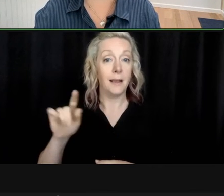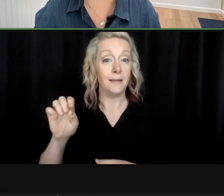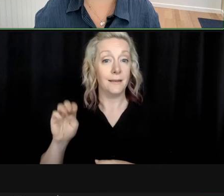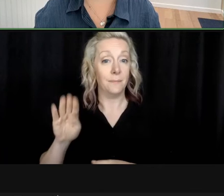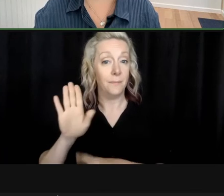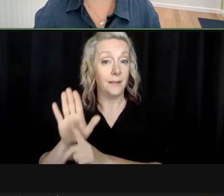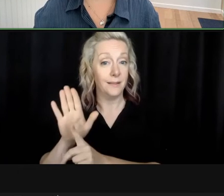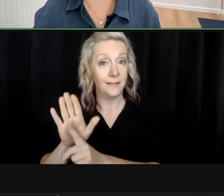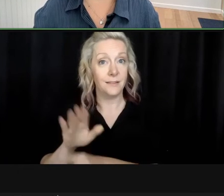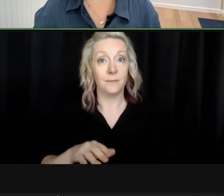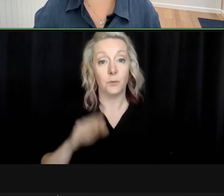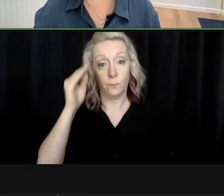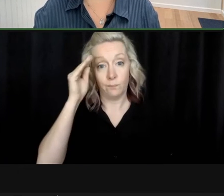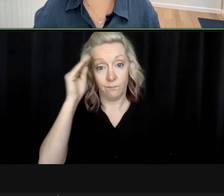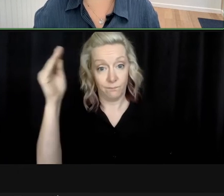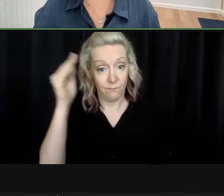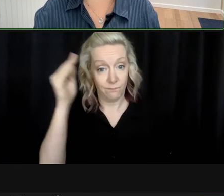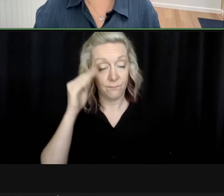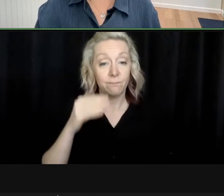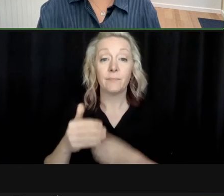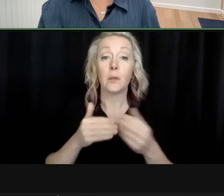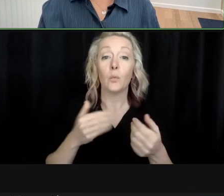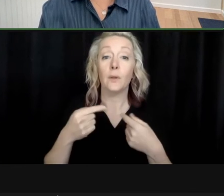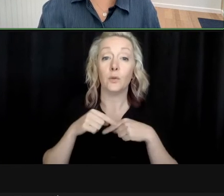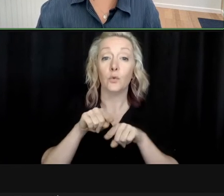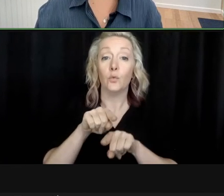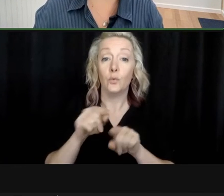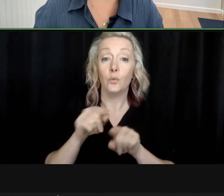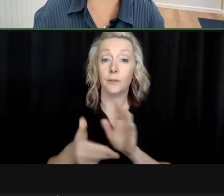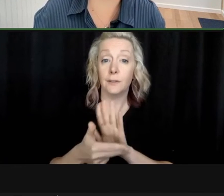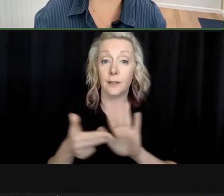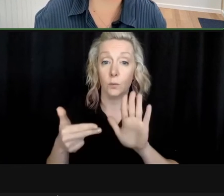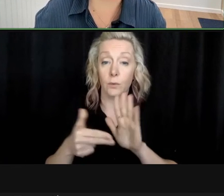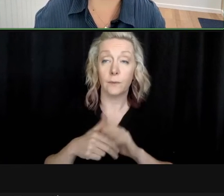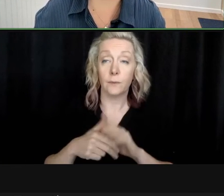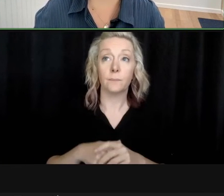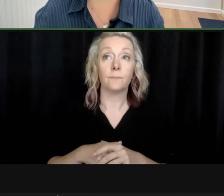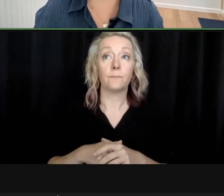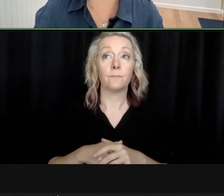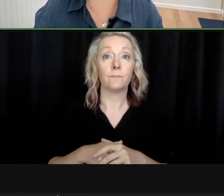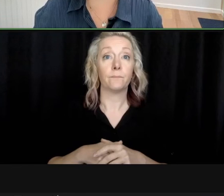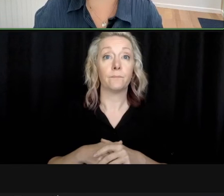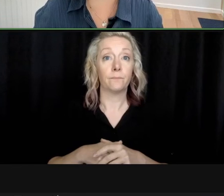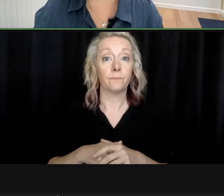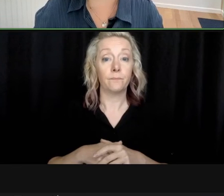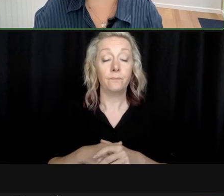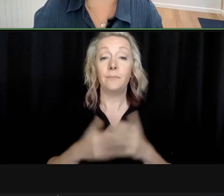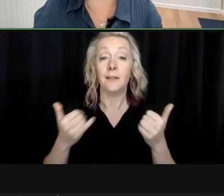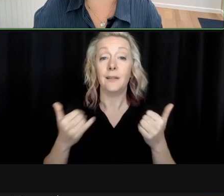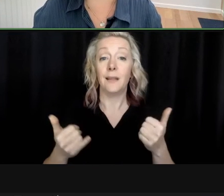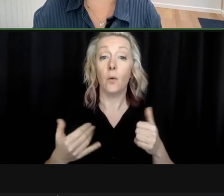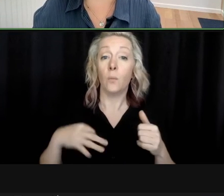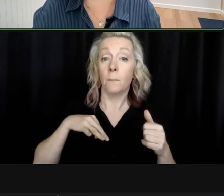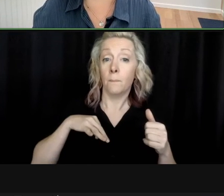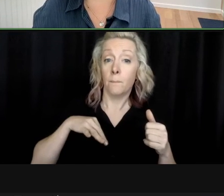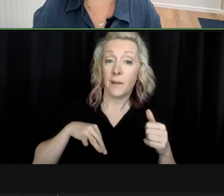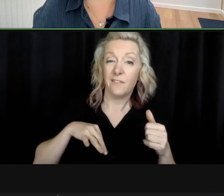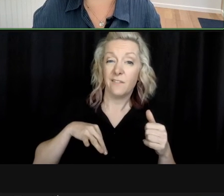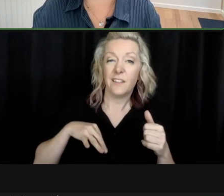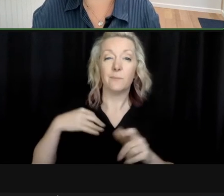that. Okay, so dual diagnosis. So now this is where, Cami, I'm going to talk about the benefits and